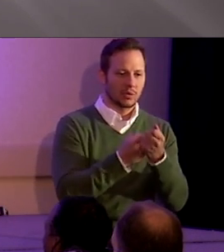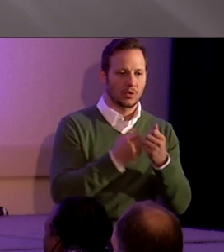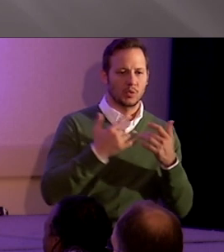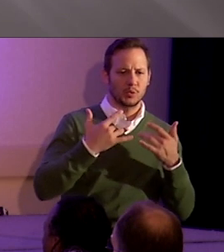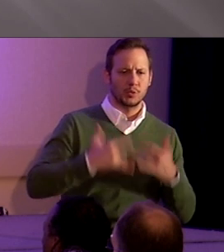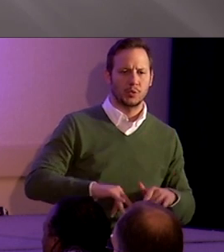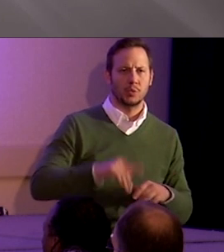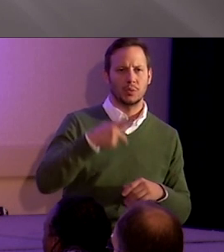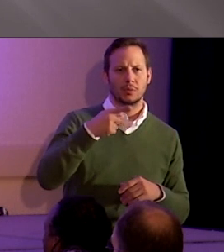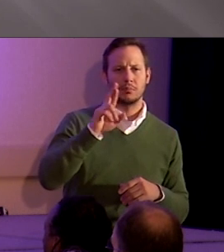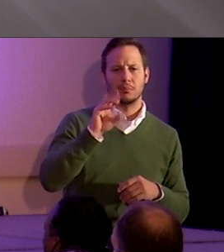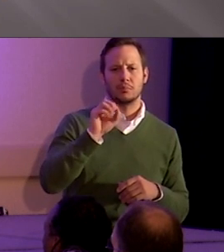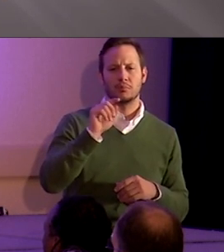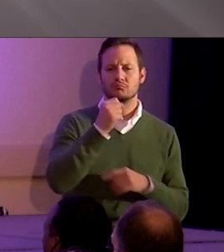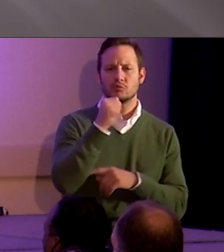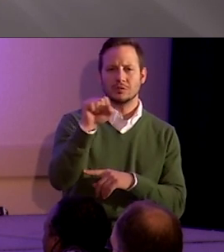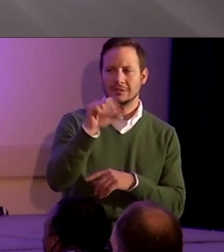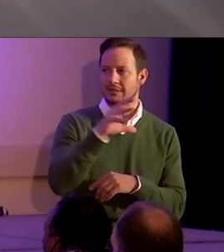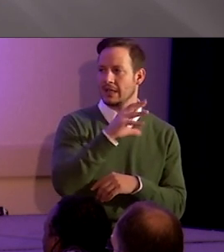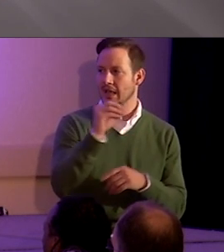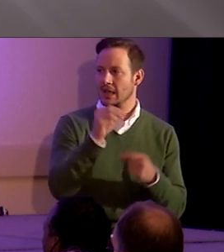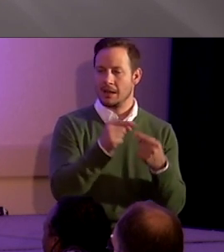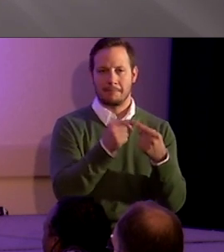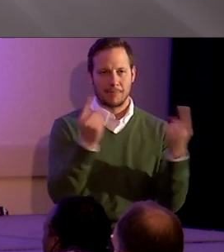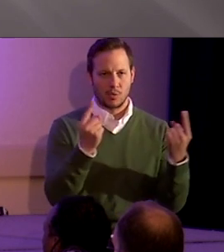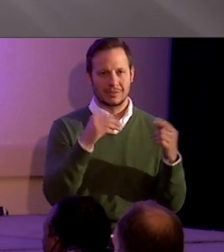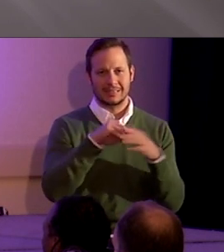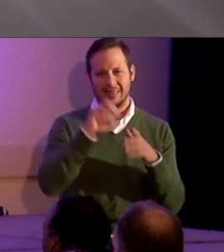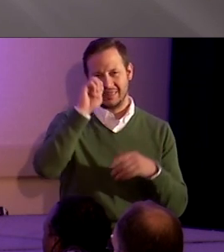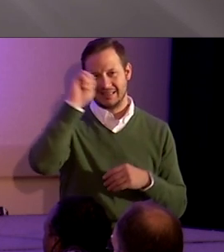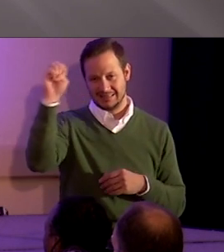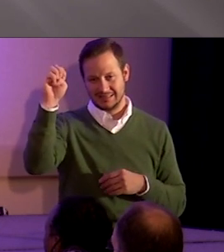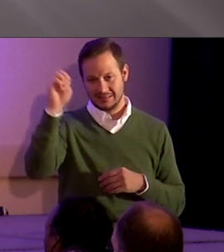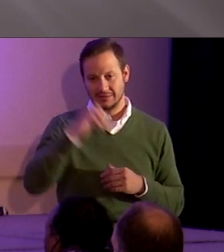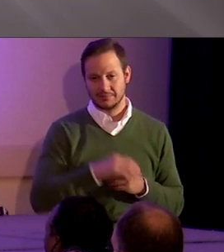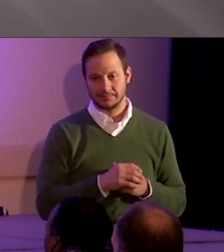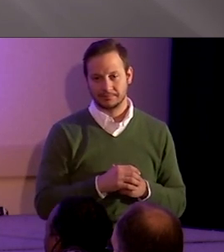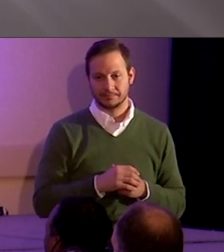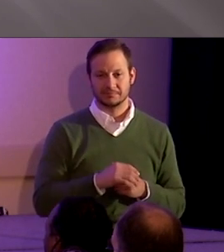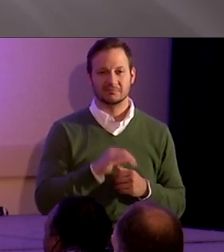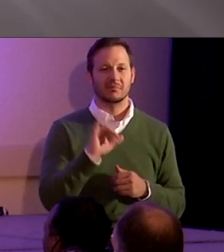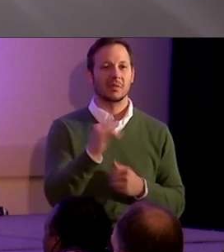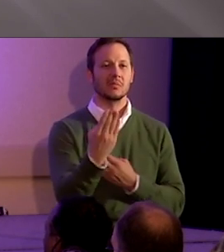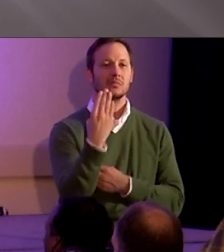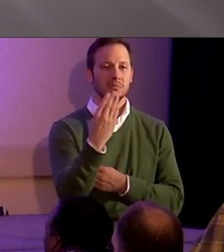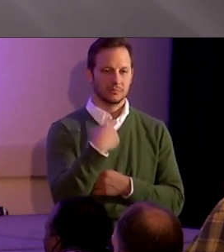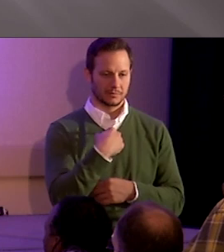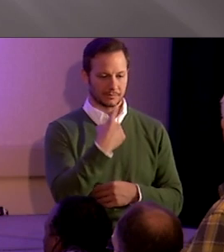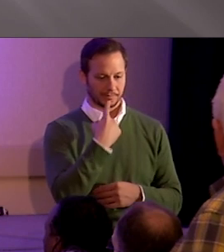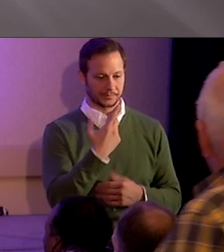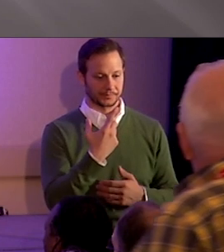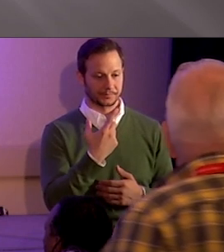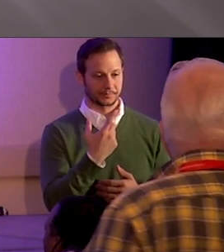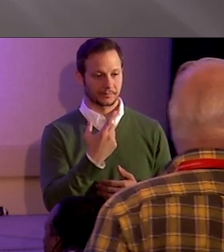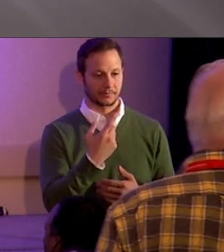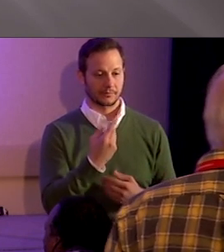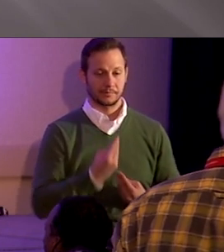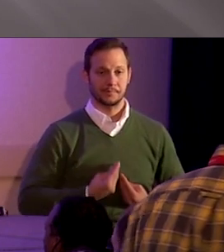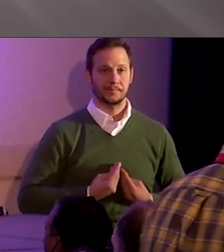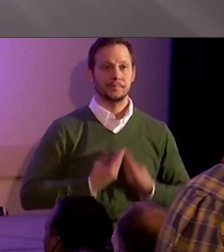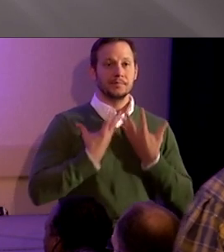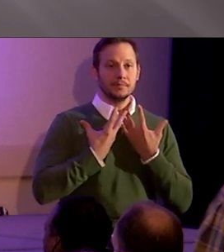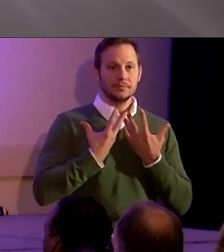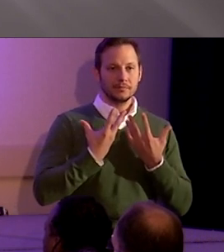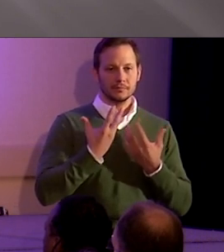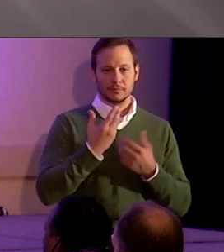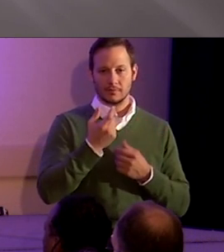protest and opponents of the veil in the East. As I said in my earlier panel, reaction or enlightenment is not stitched